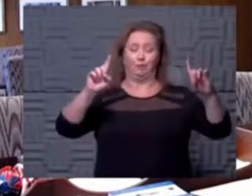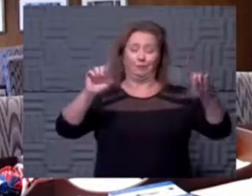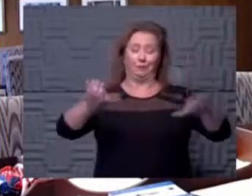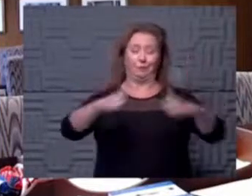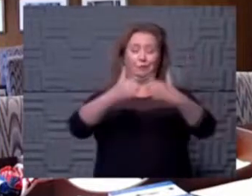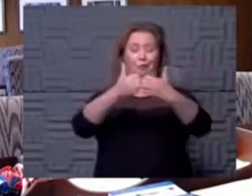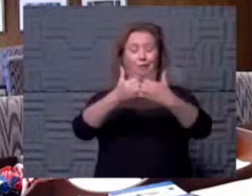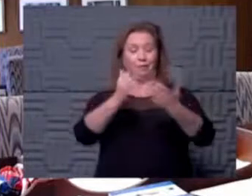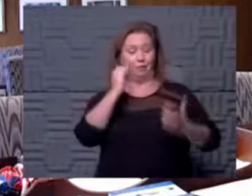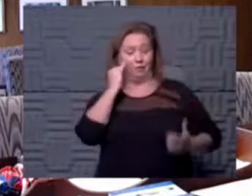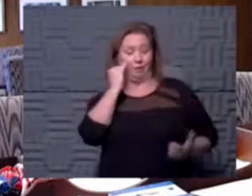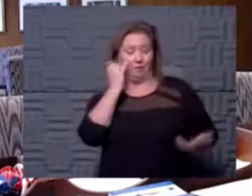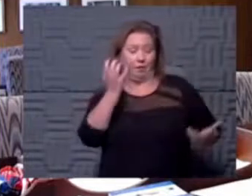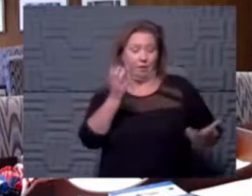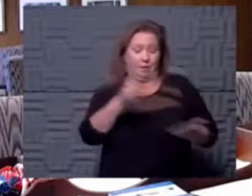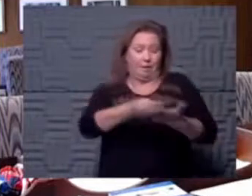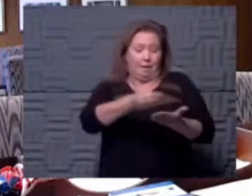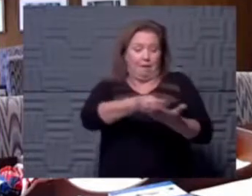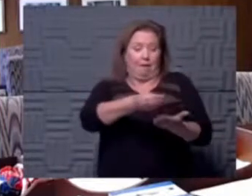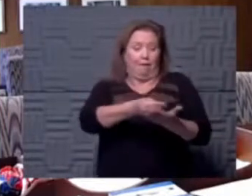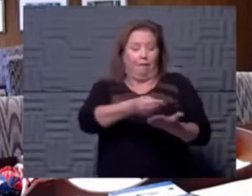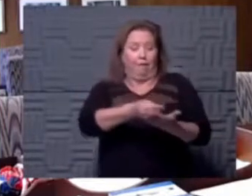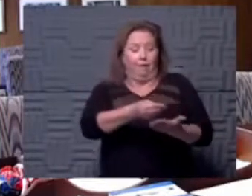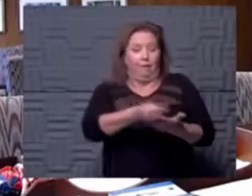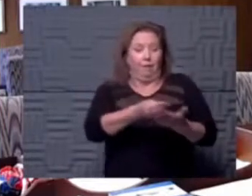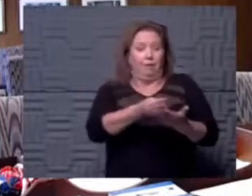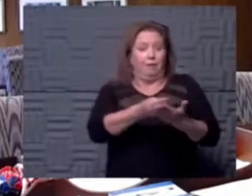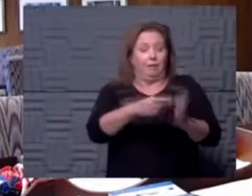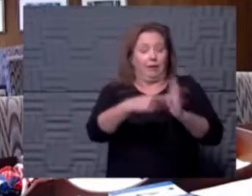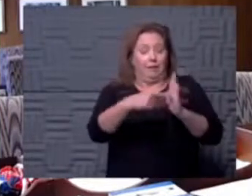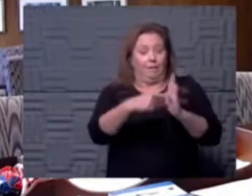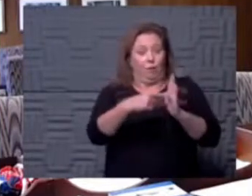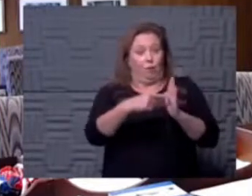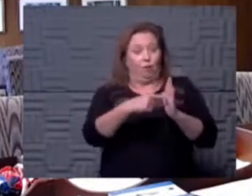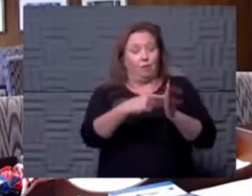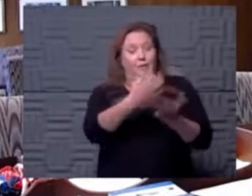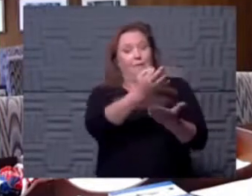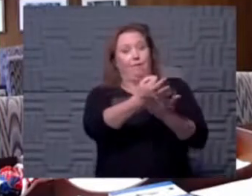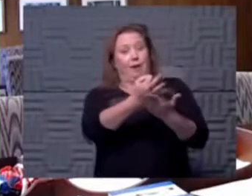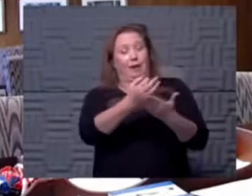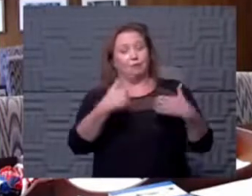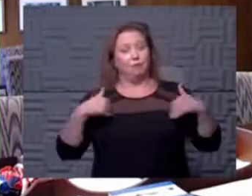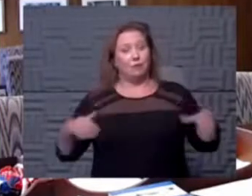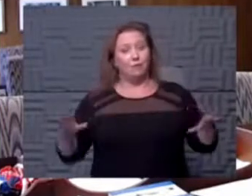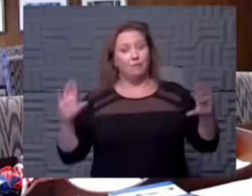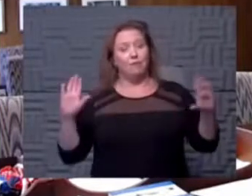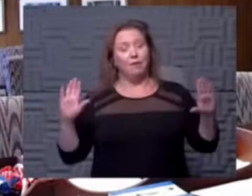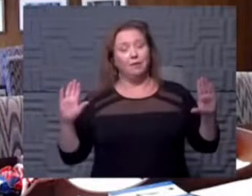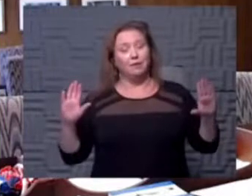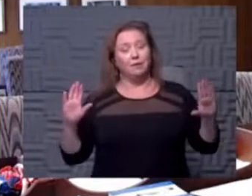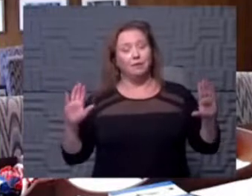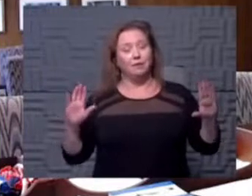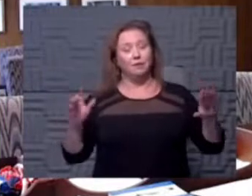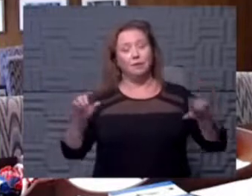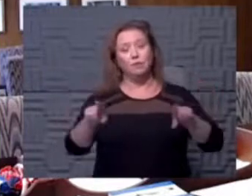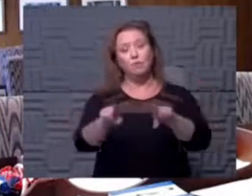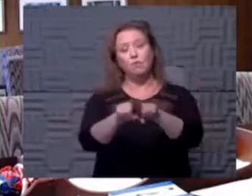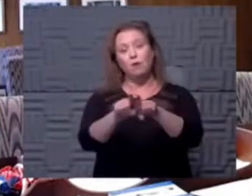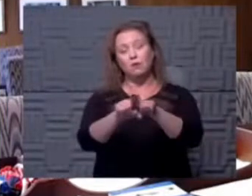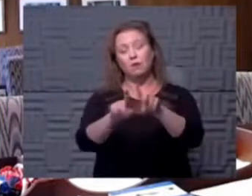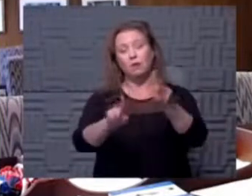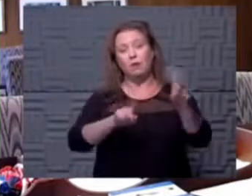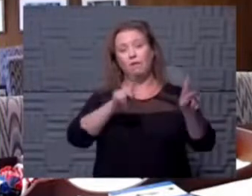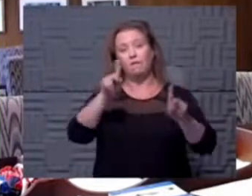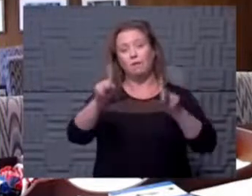for them if this is, if they can afford to make that financial sacrifice. And we also have people that